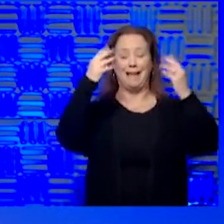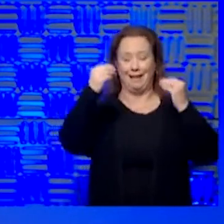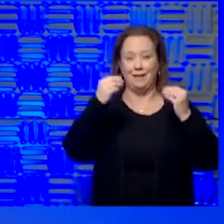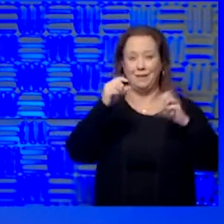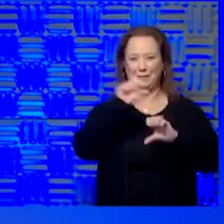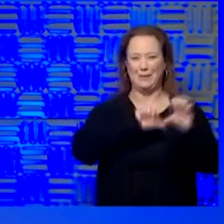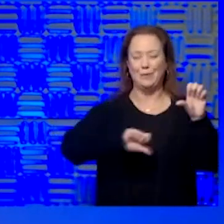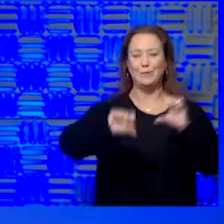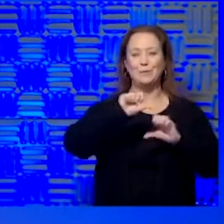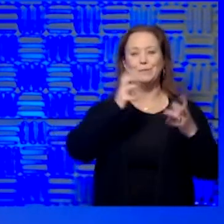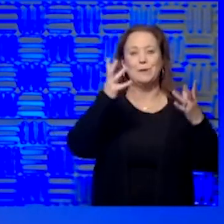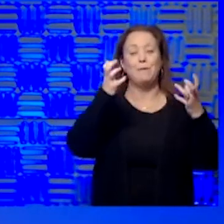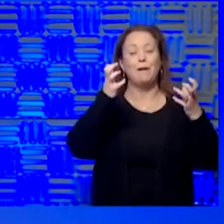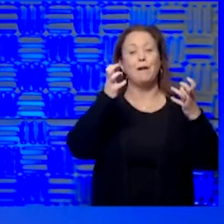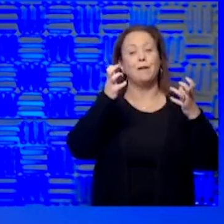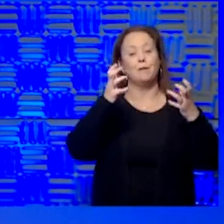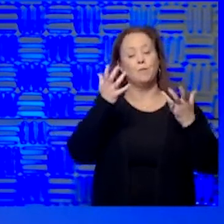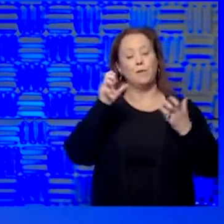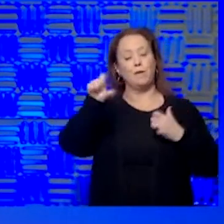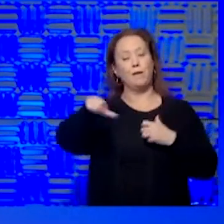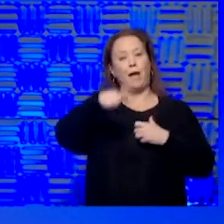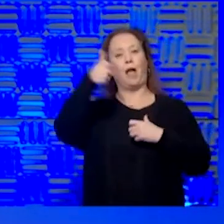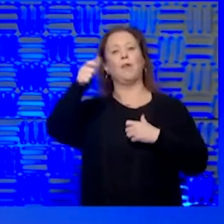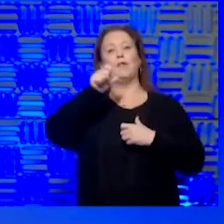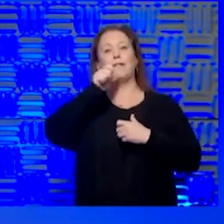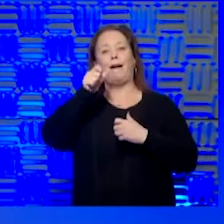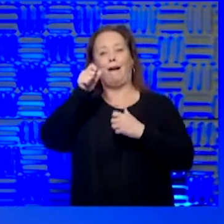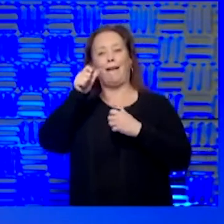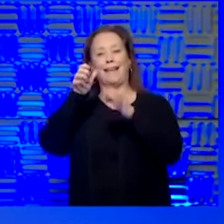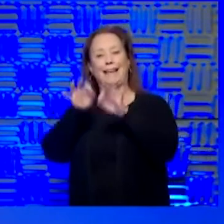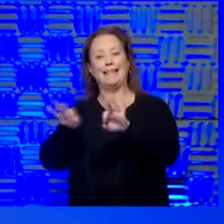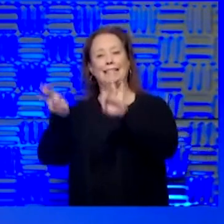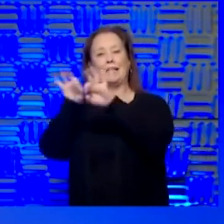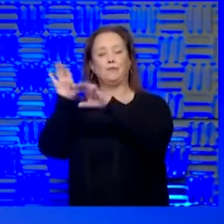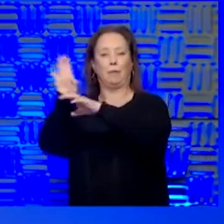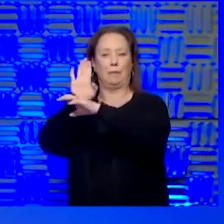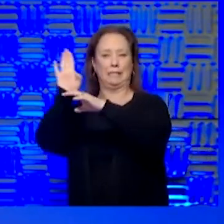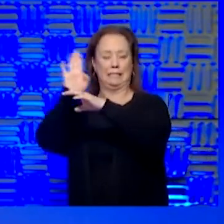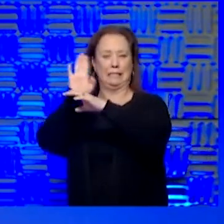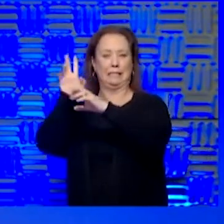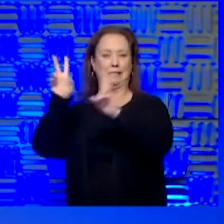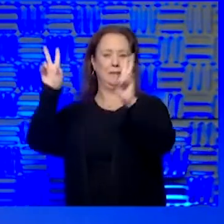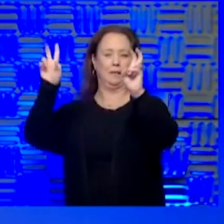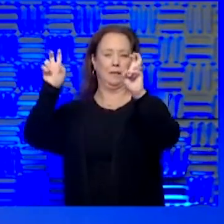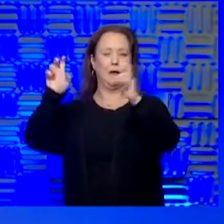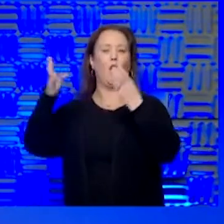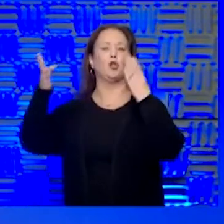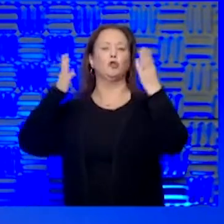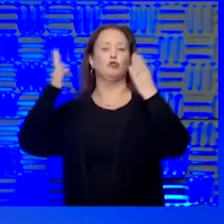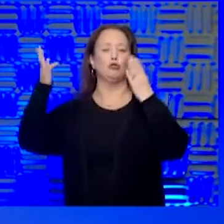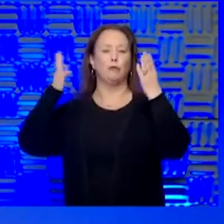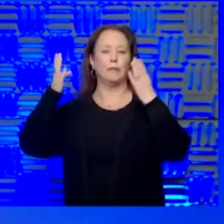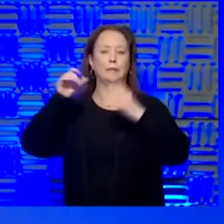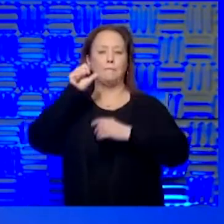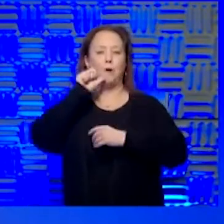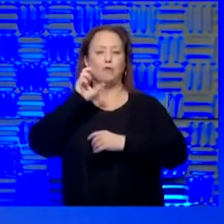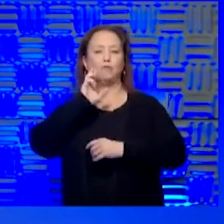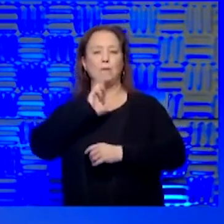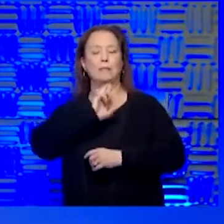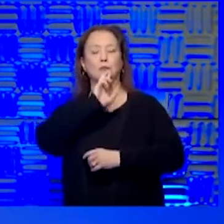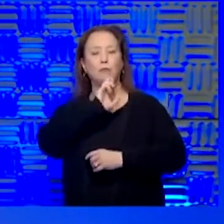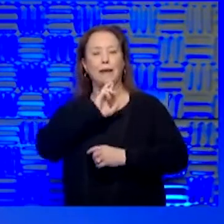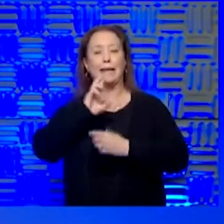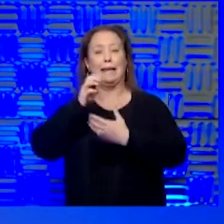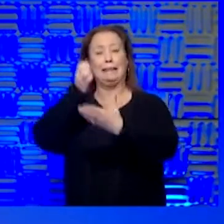want our other non-essential businesses, or, in quotes, our service industry, our bars, our restaurants,